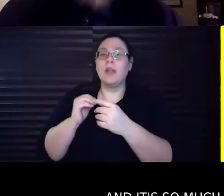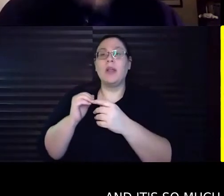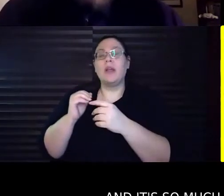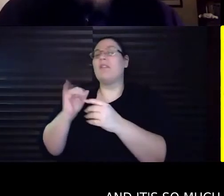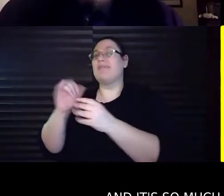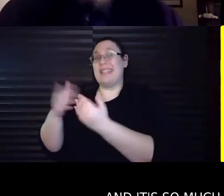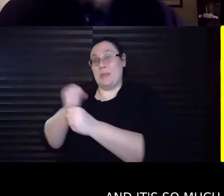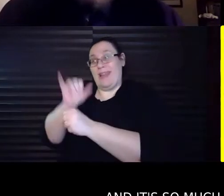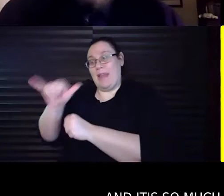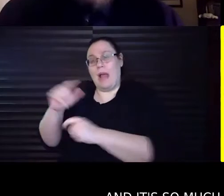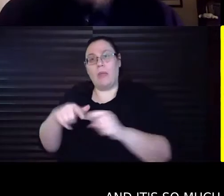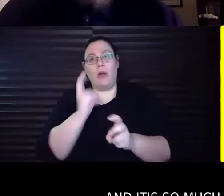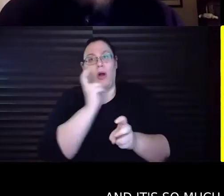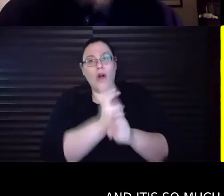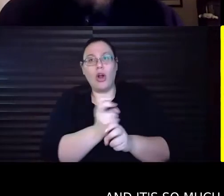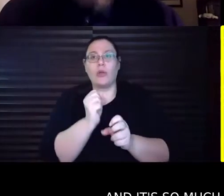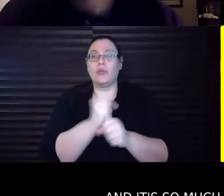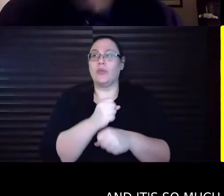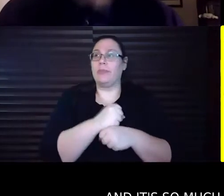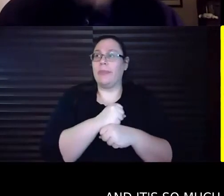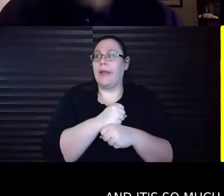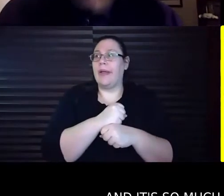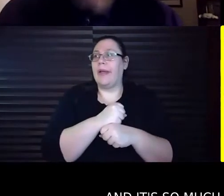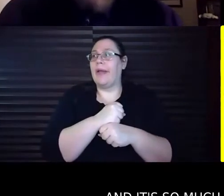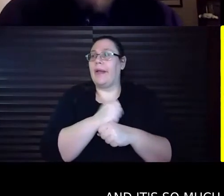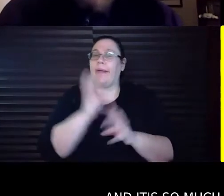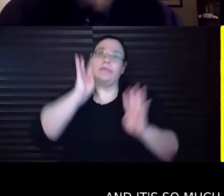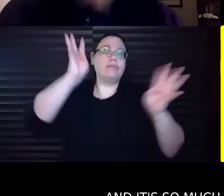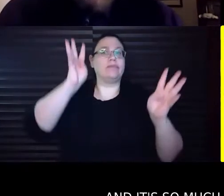harder to make up a story